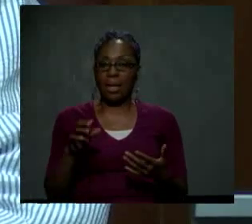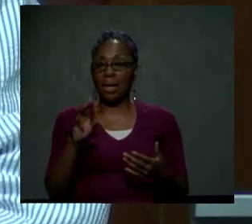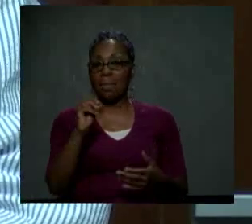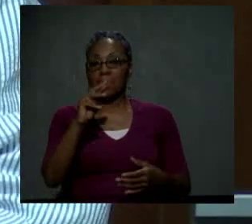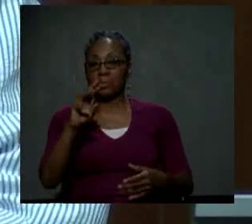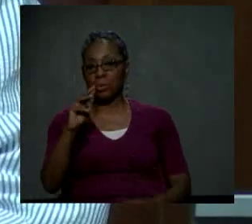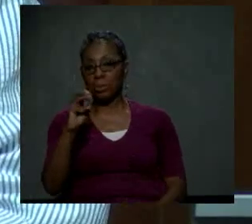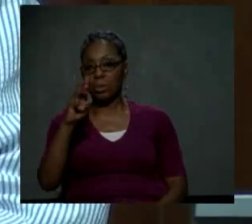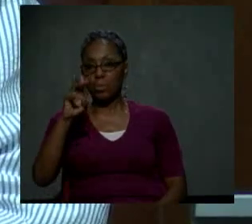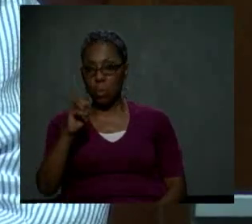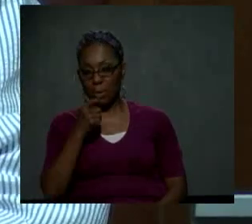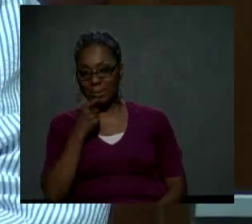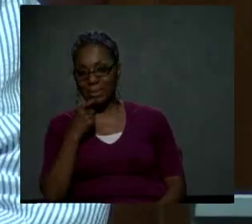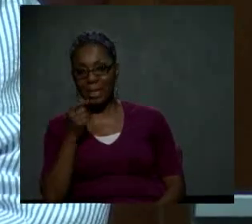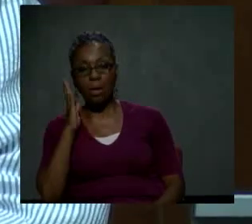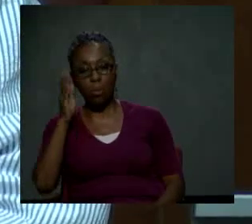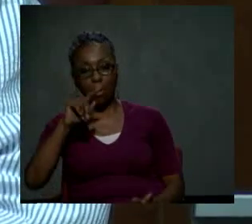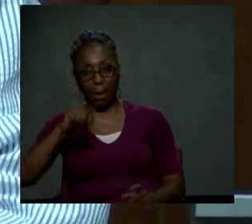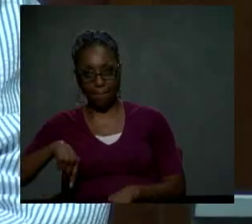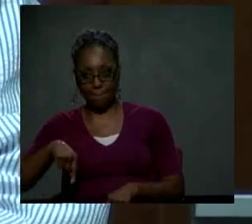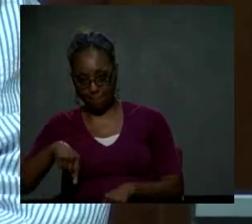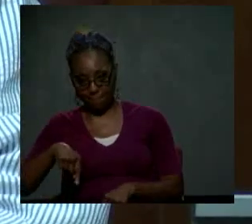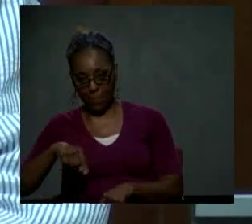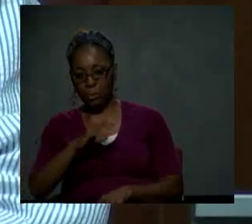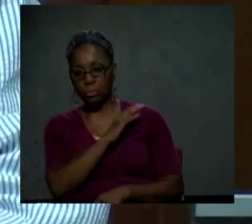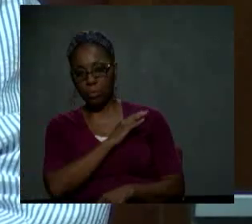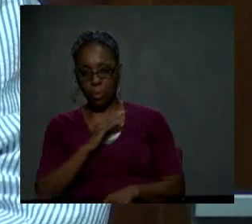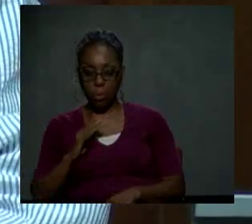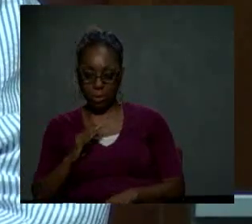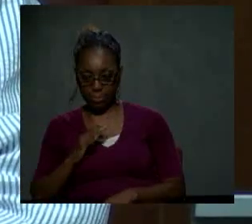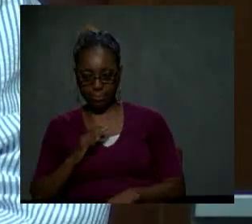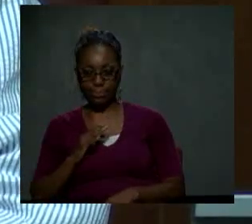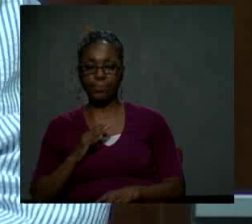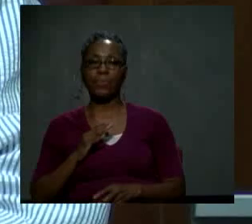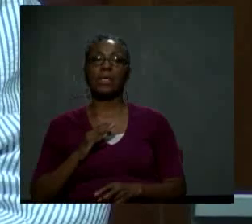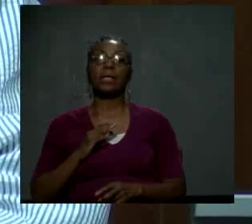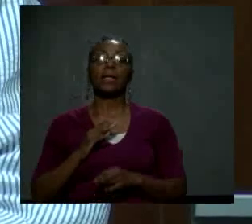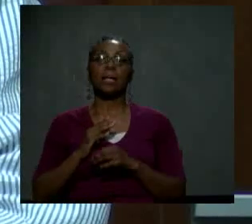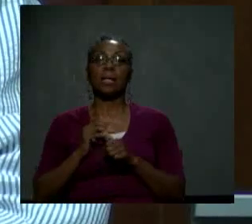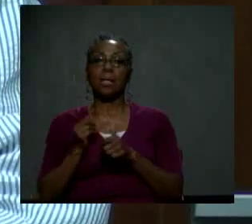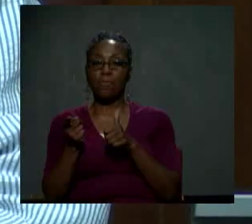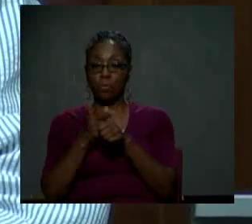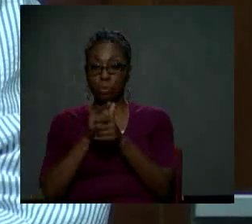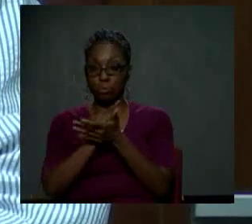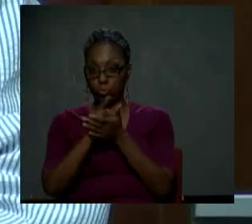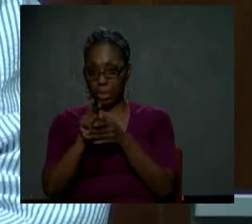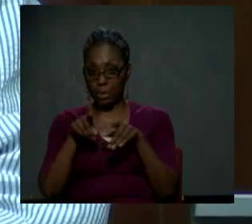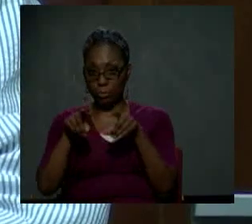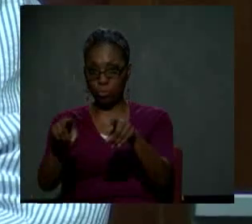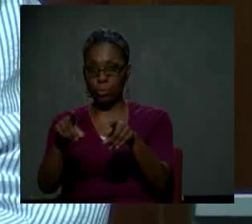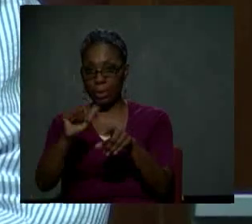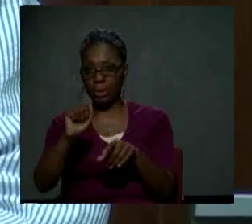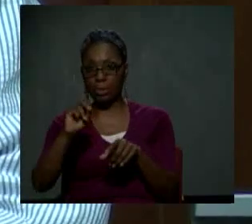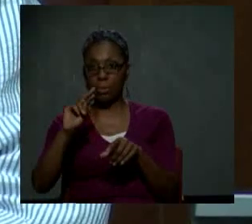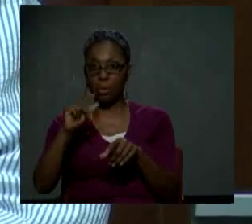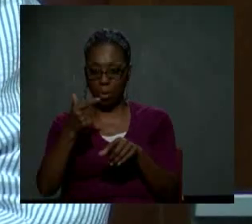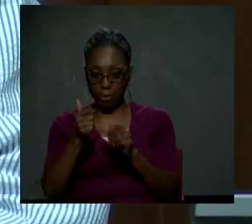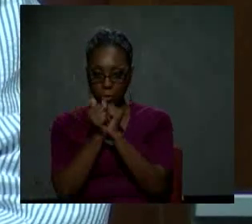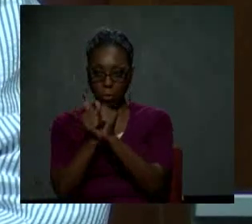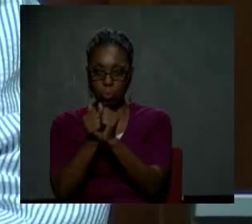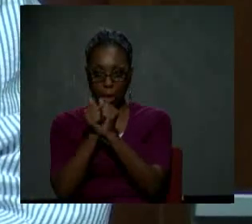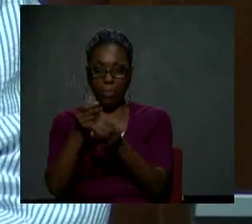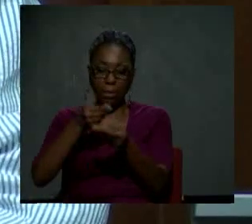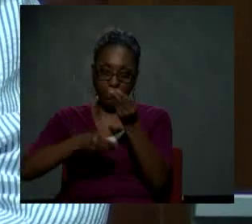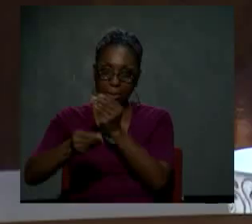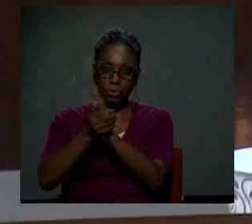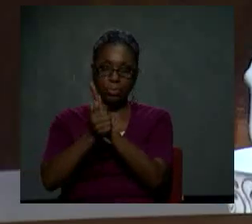Mr. Moore has said he will come to the board first week in August with a budget amendment that would